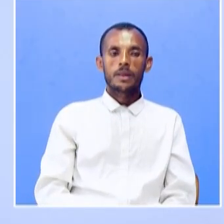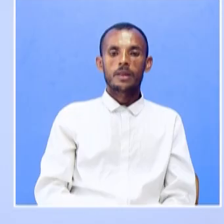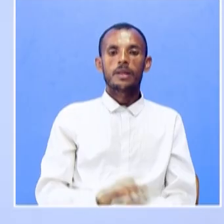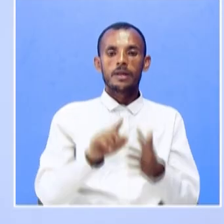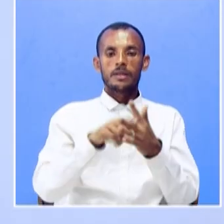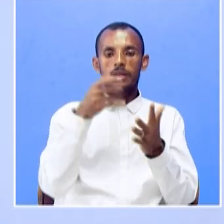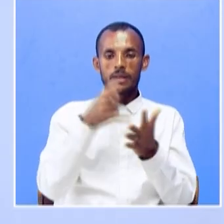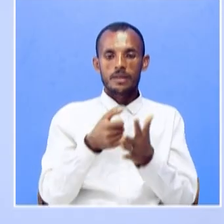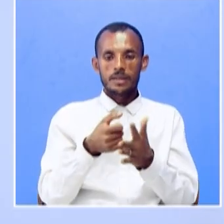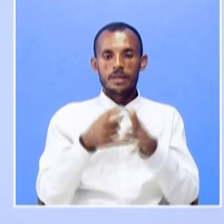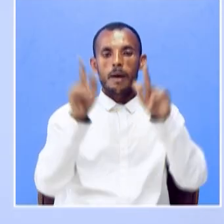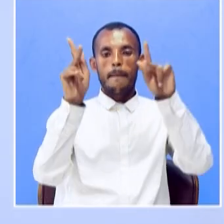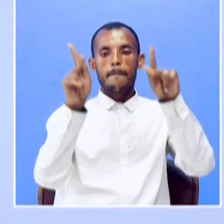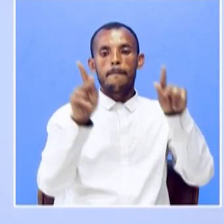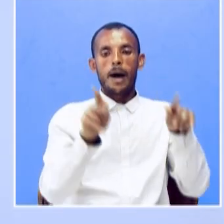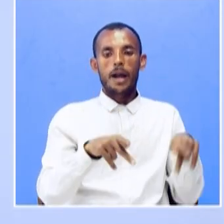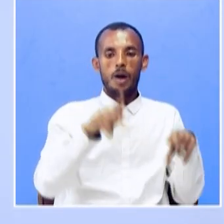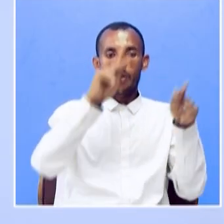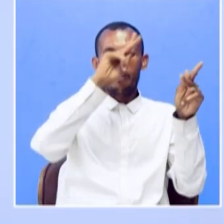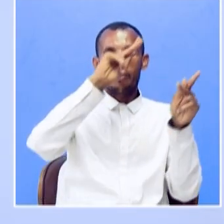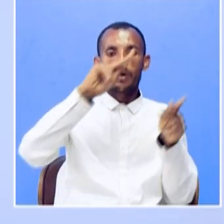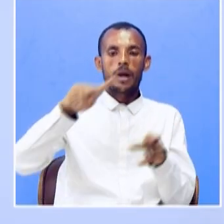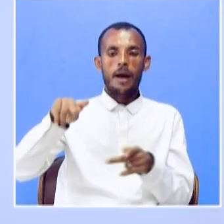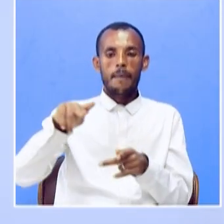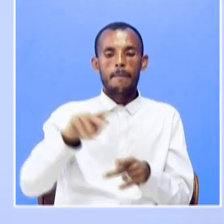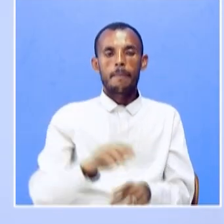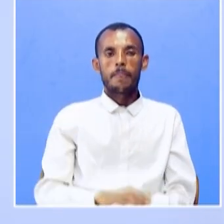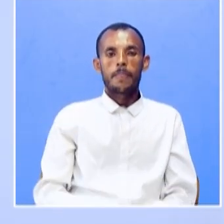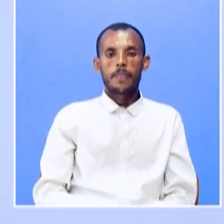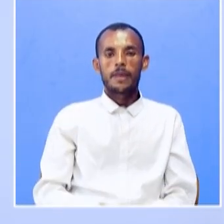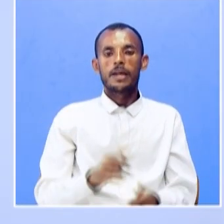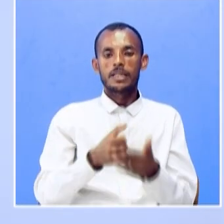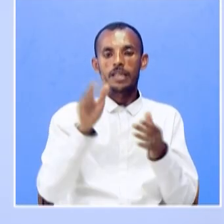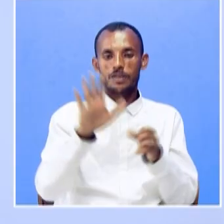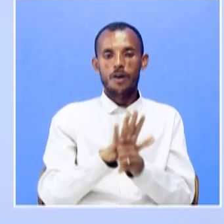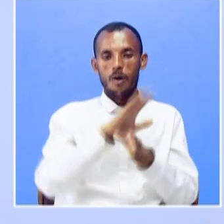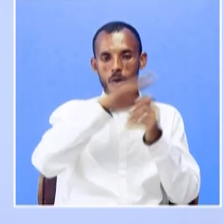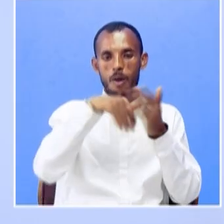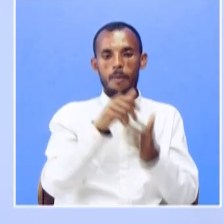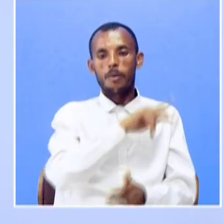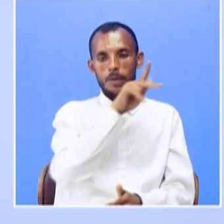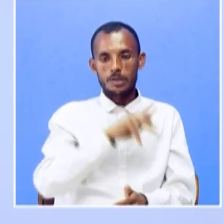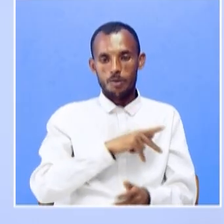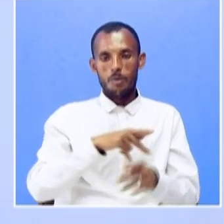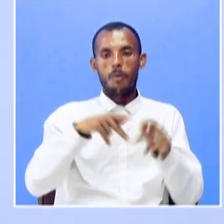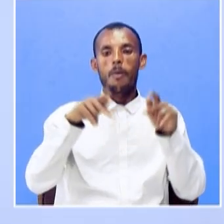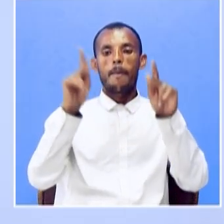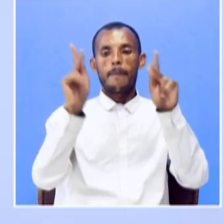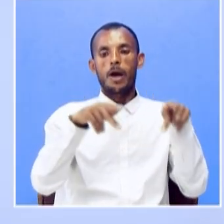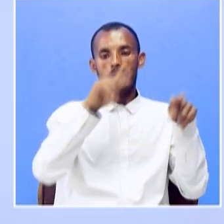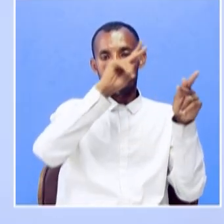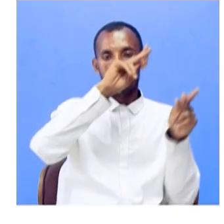Since it is a parallelogram, all rectangles are a parallelogram, special parallelogram. So it satisfies all properties of parallelogram.